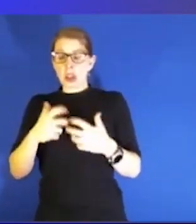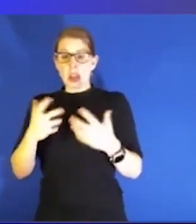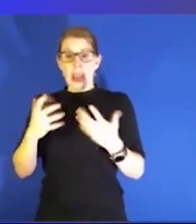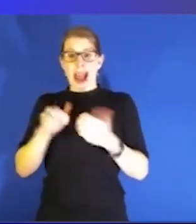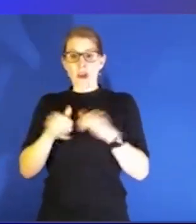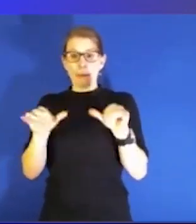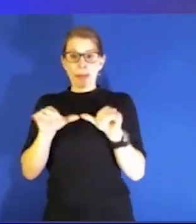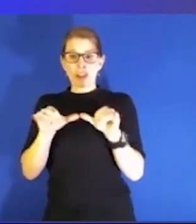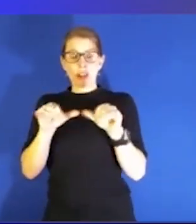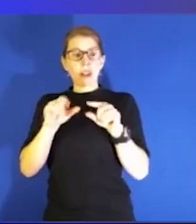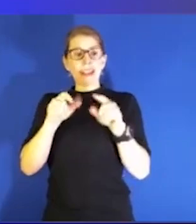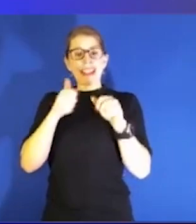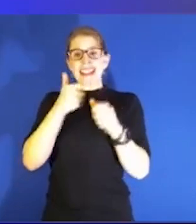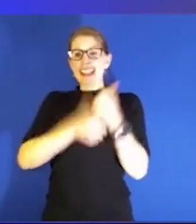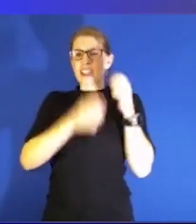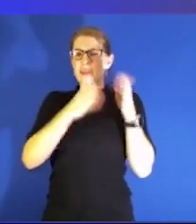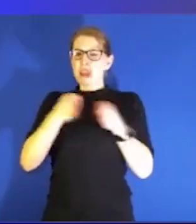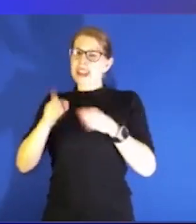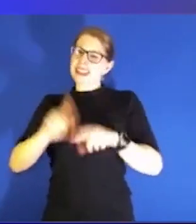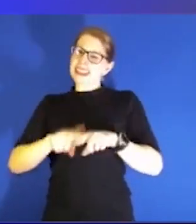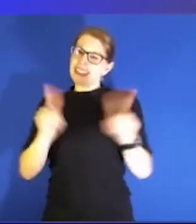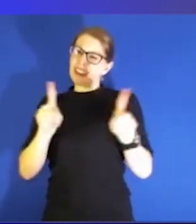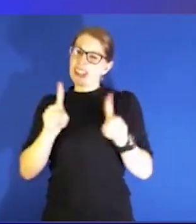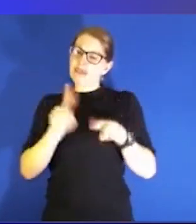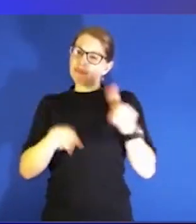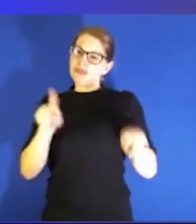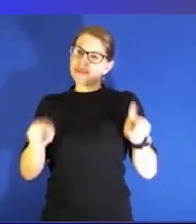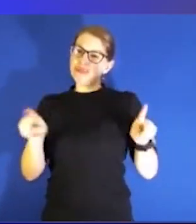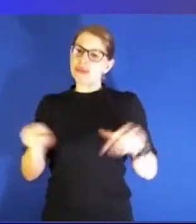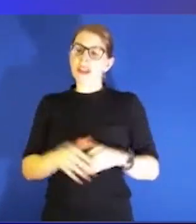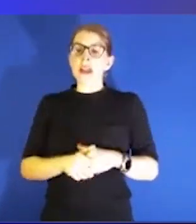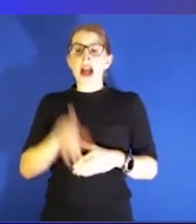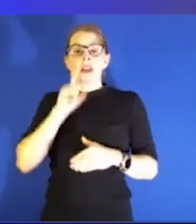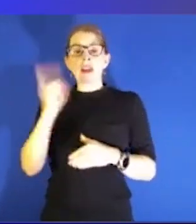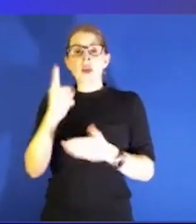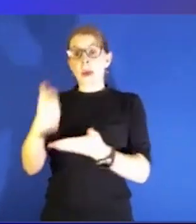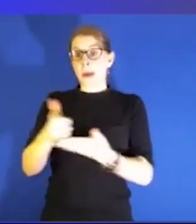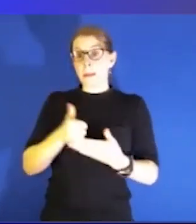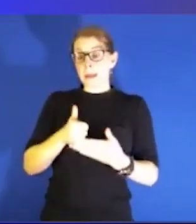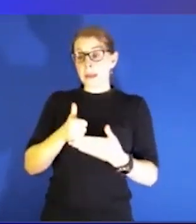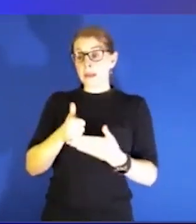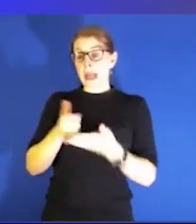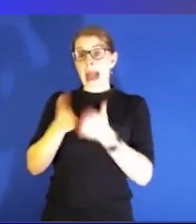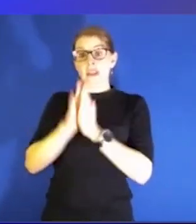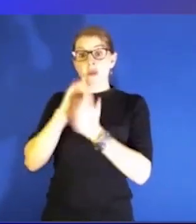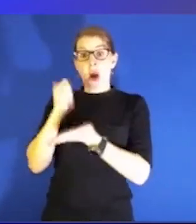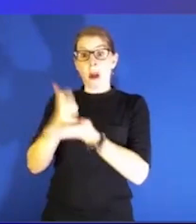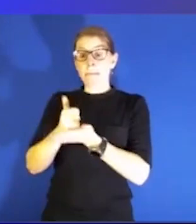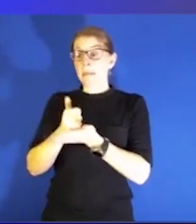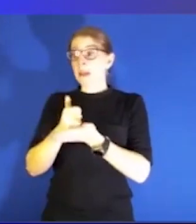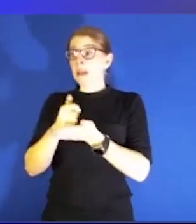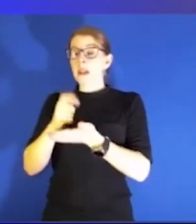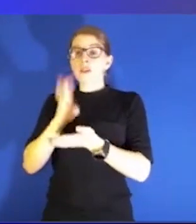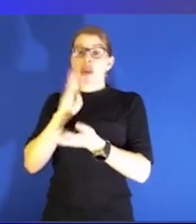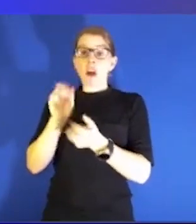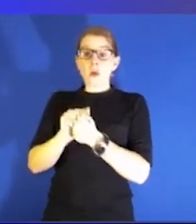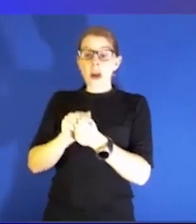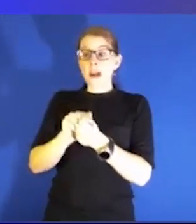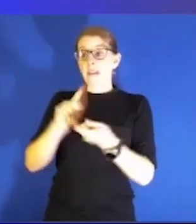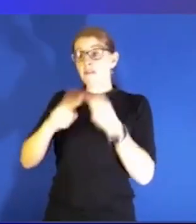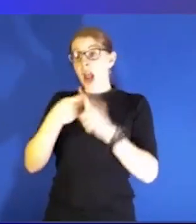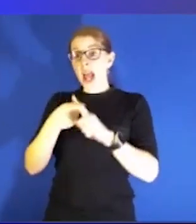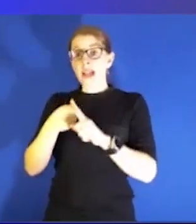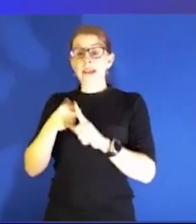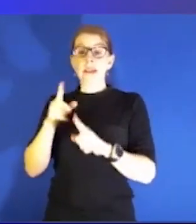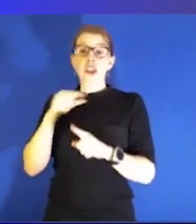person. So I think it's always helpful, in my opinion, to seek help, to talk to your friends, to talk to your clergy, to talk to a therapist, to go to a